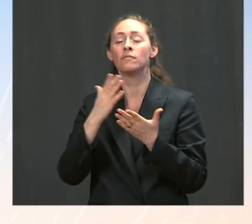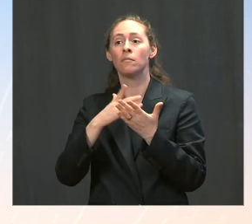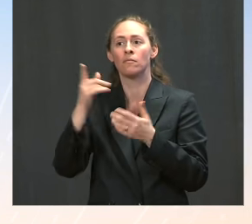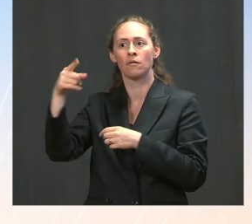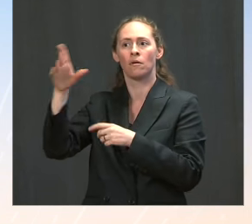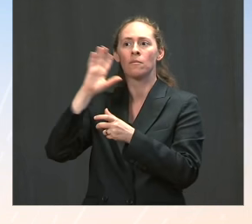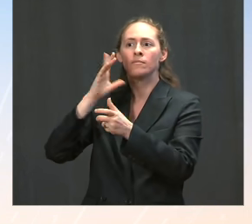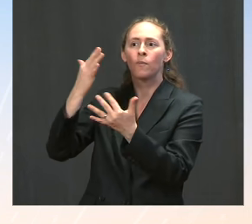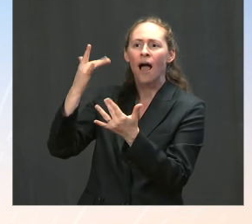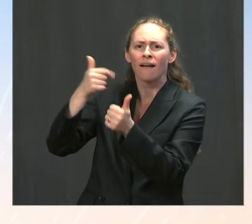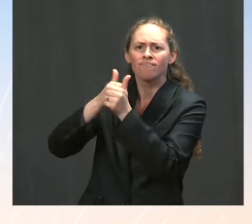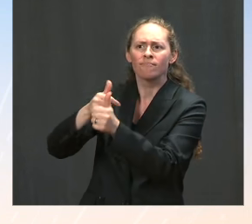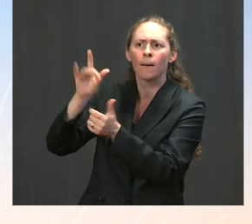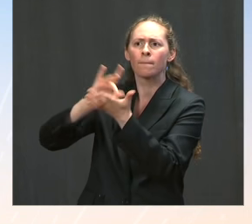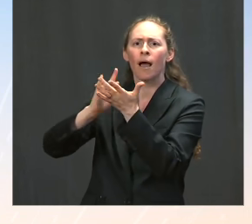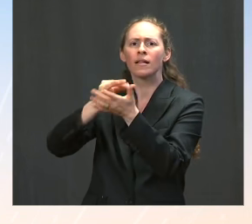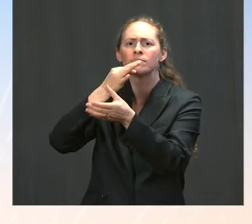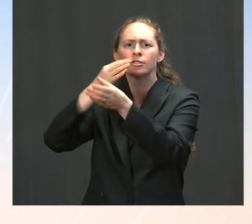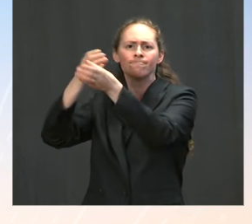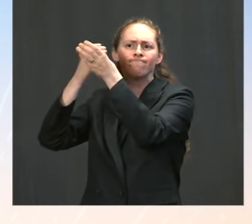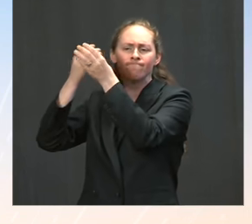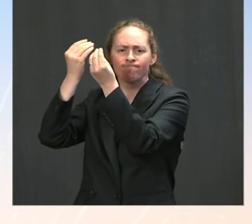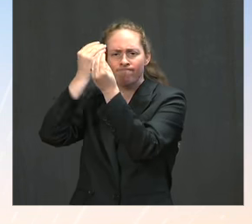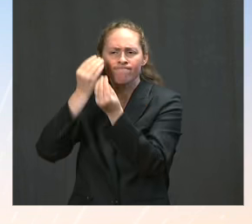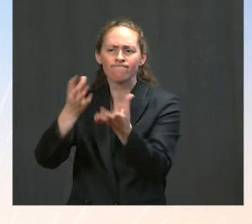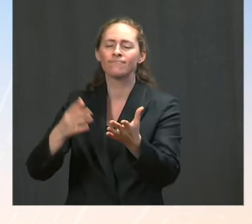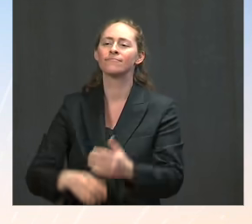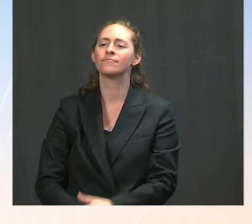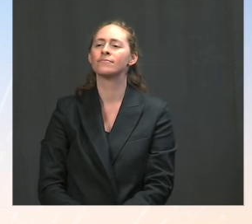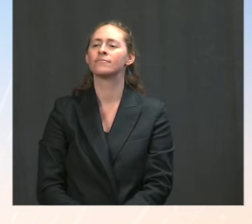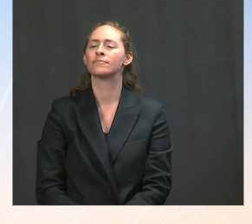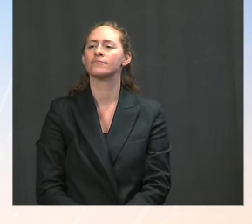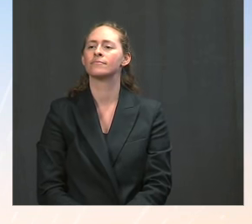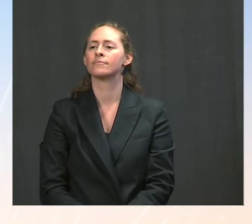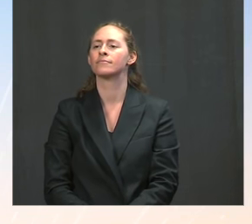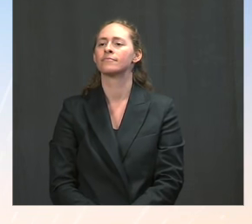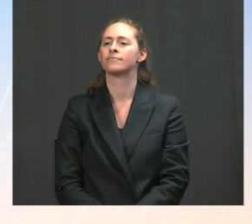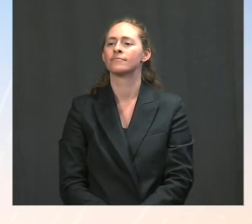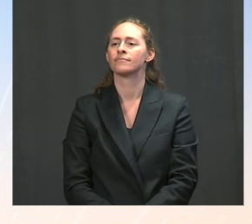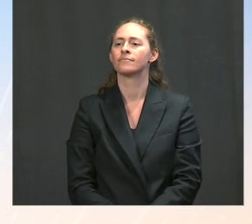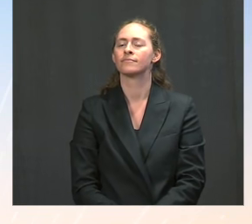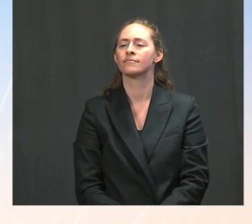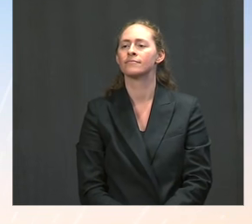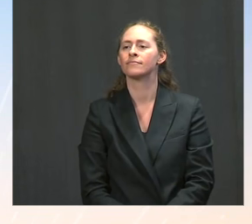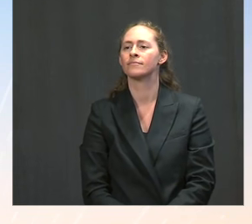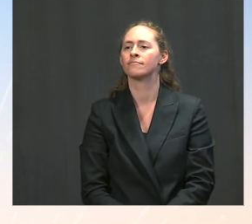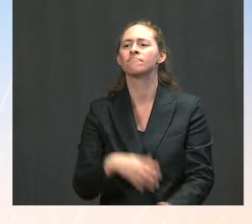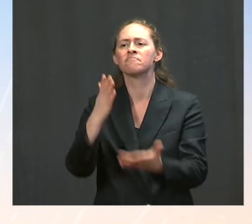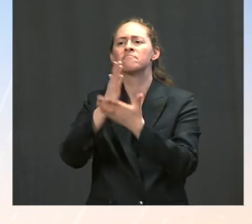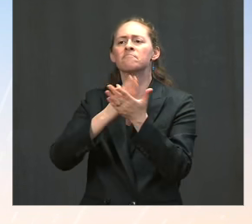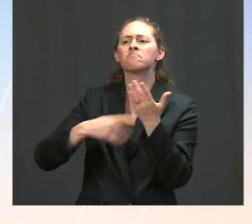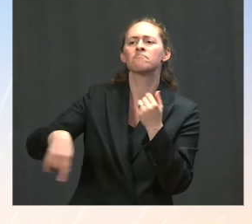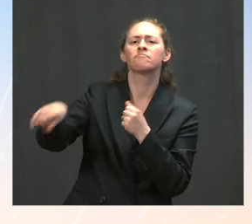That's true. There's still research about a range of components of the impacts of COVID over the long term, which our health and